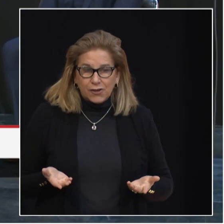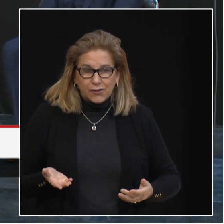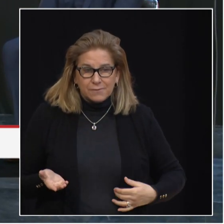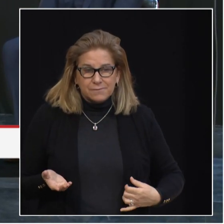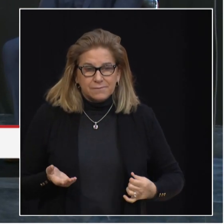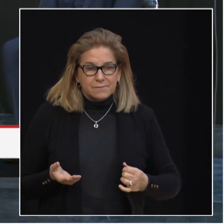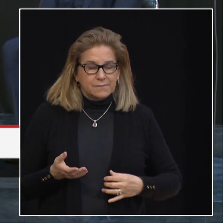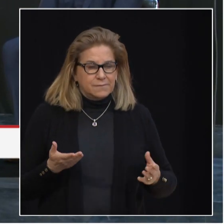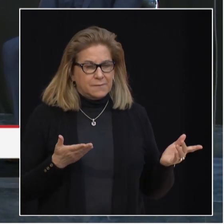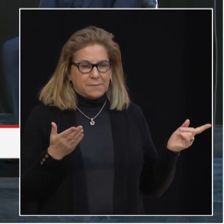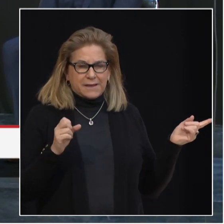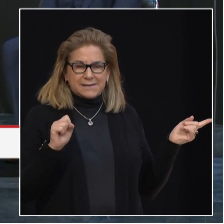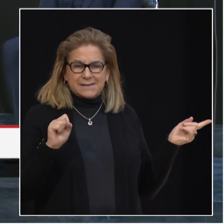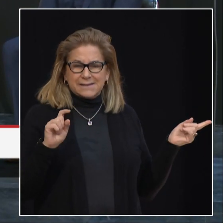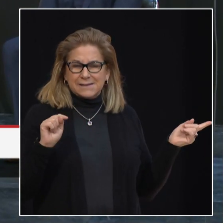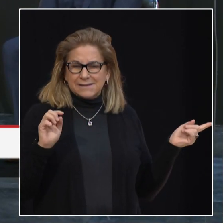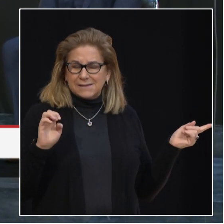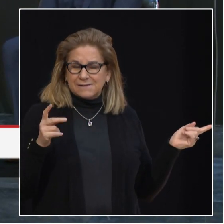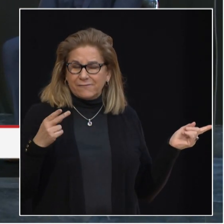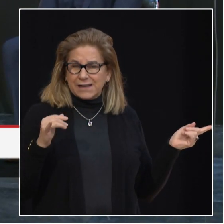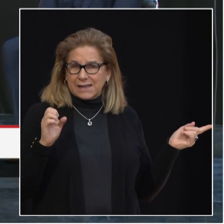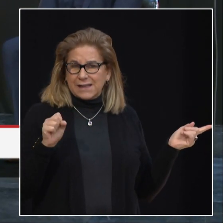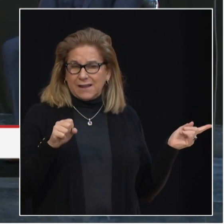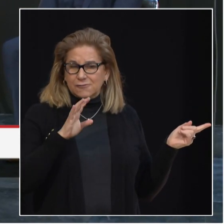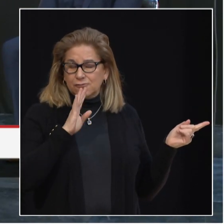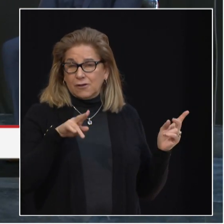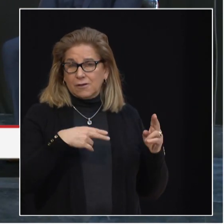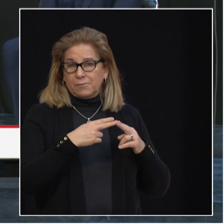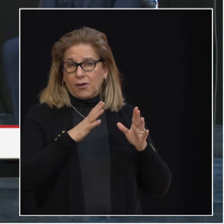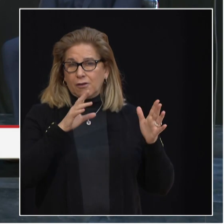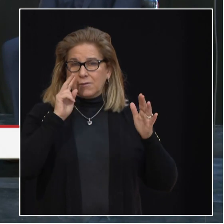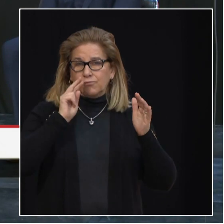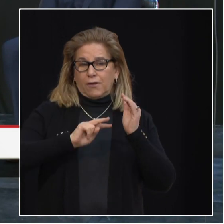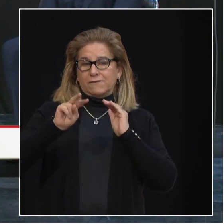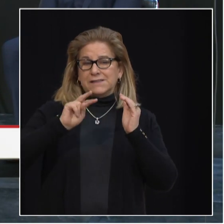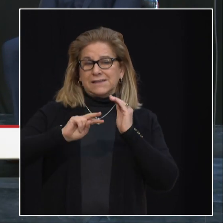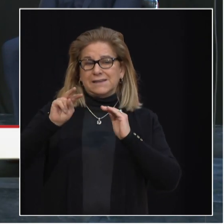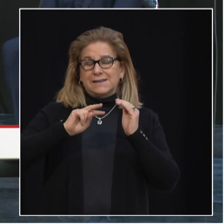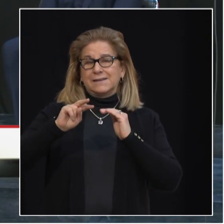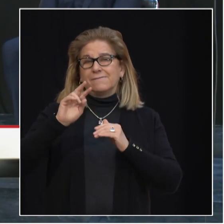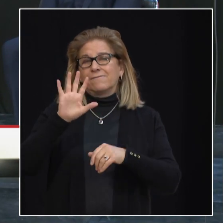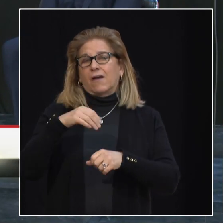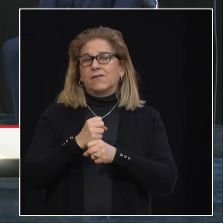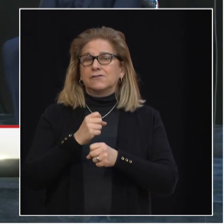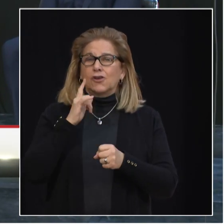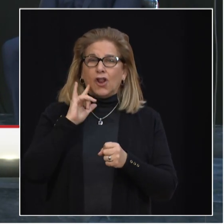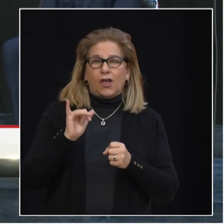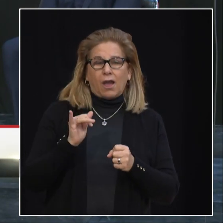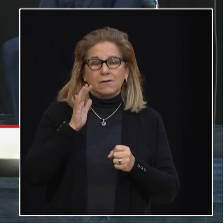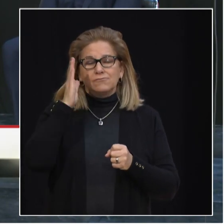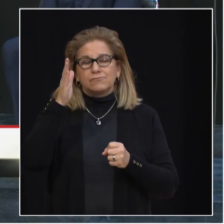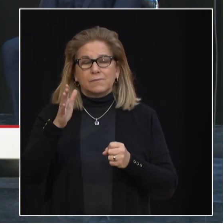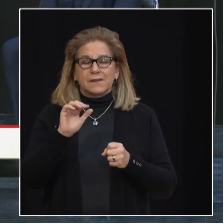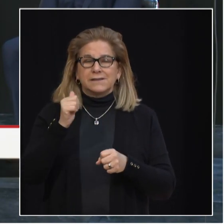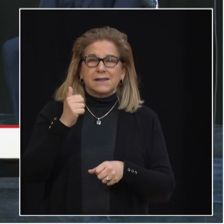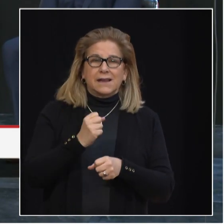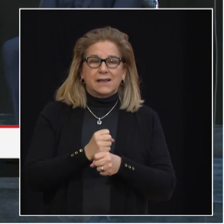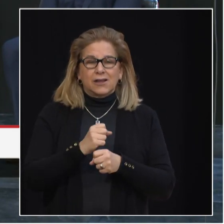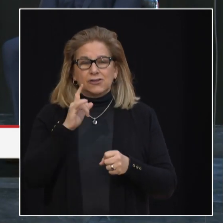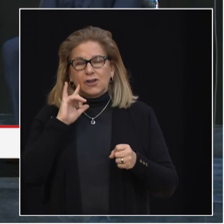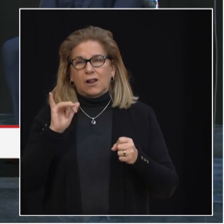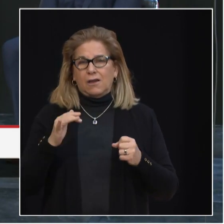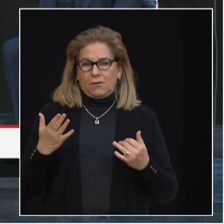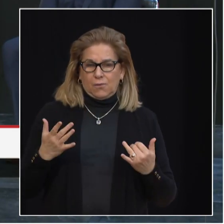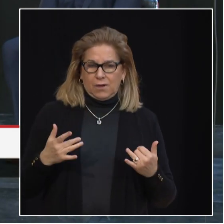bit in the next couple of years, can you just help us understand why this is such an important moment to act and to kind of encourage these